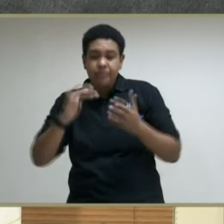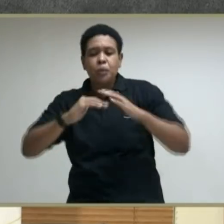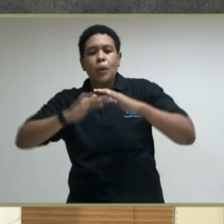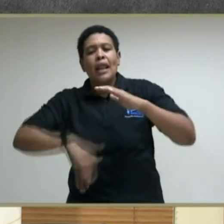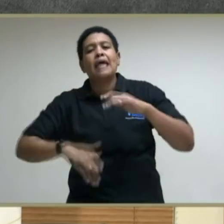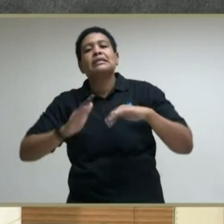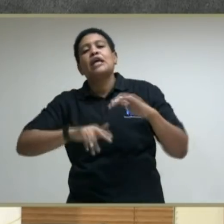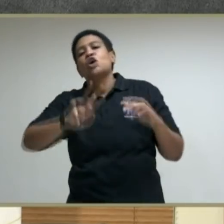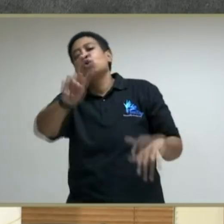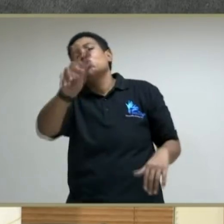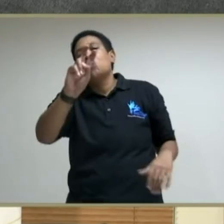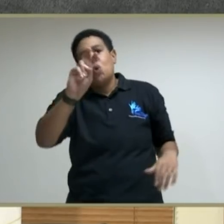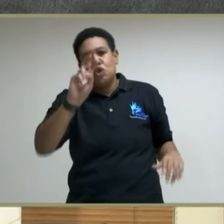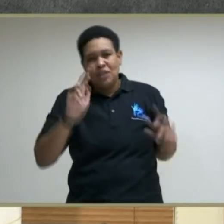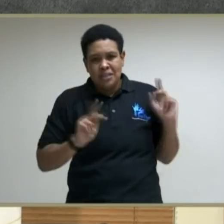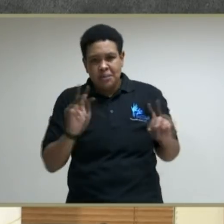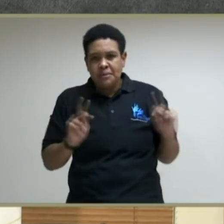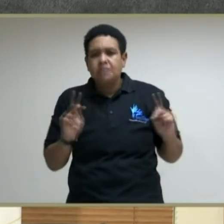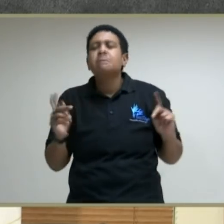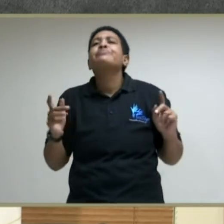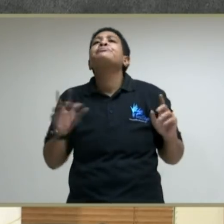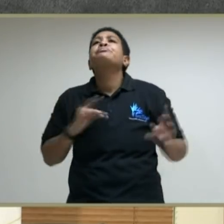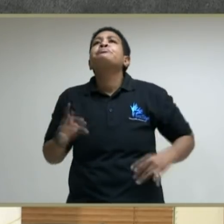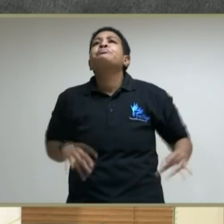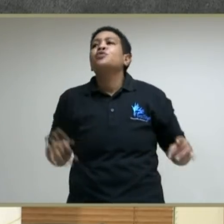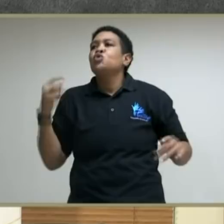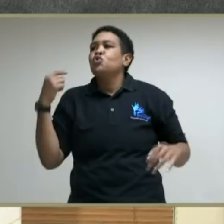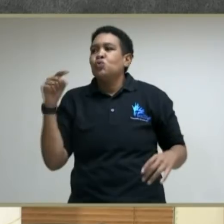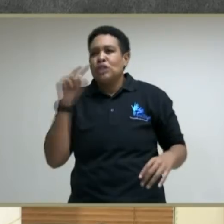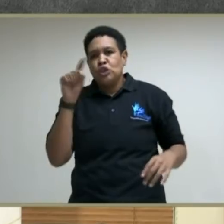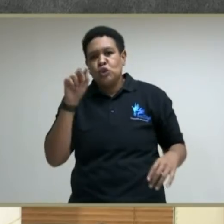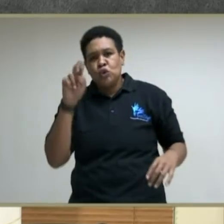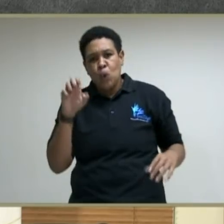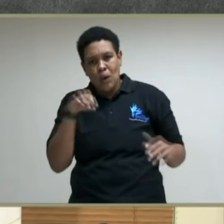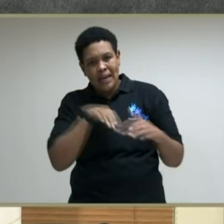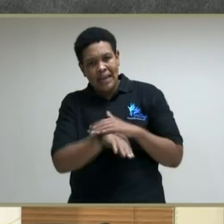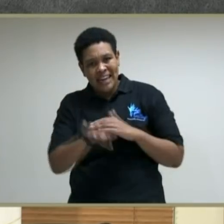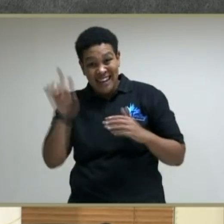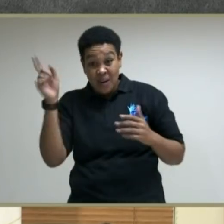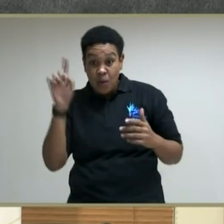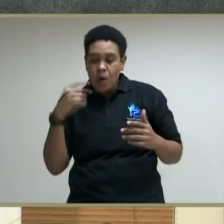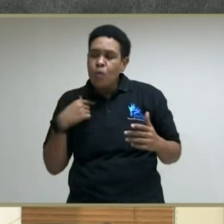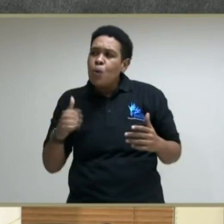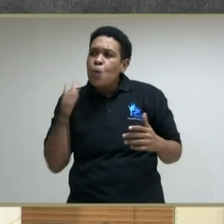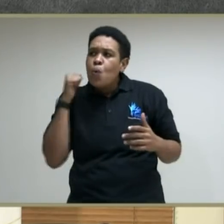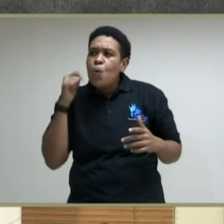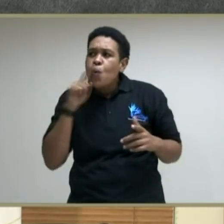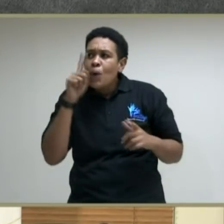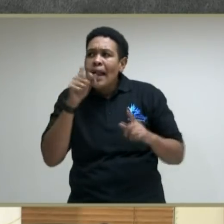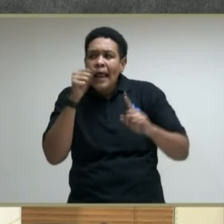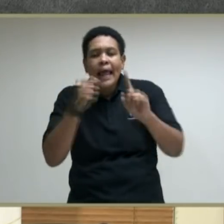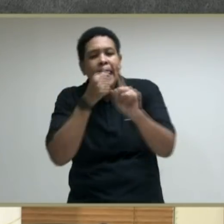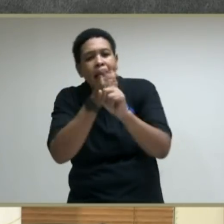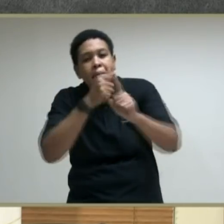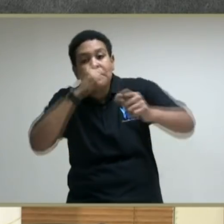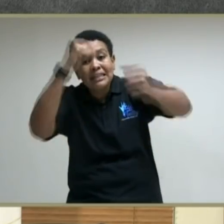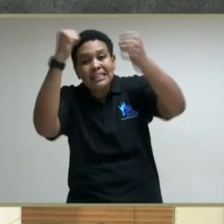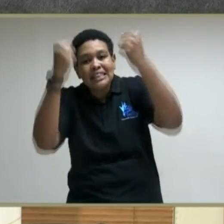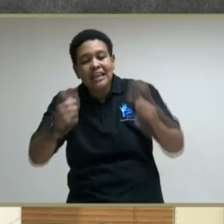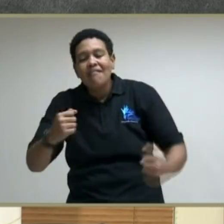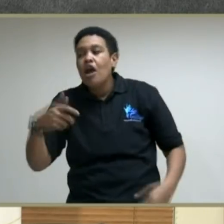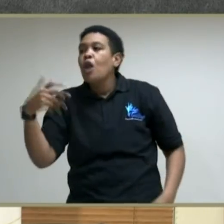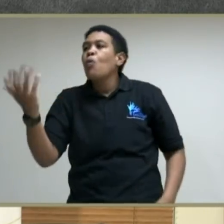than 200 cases to be in the green zone, where it is that we won't impact severely